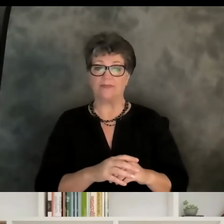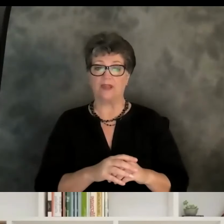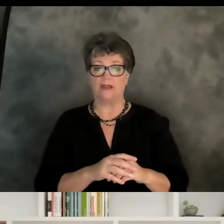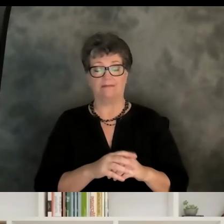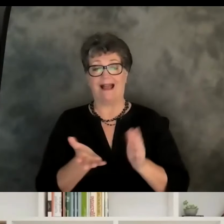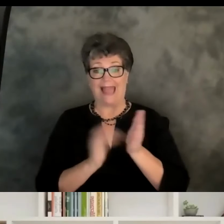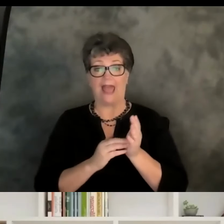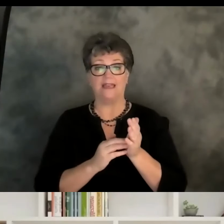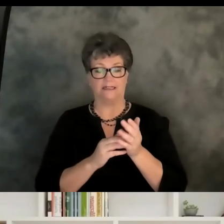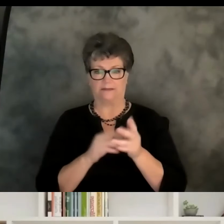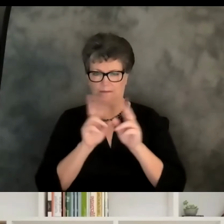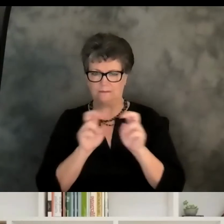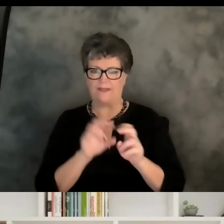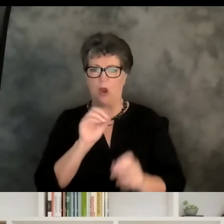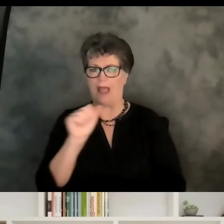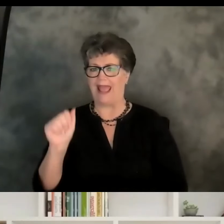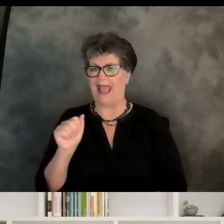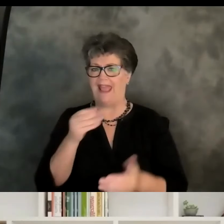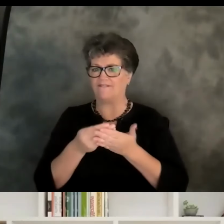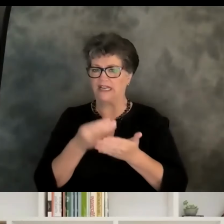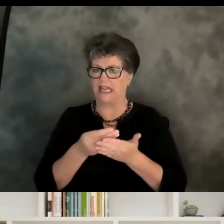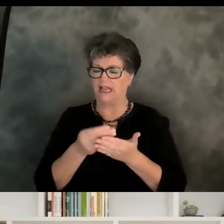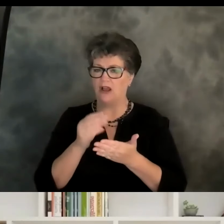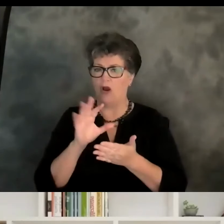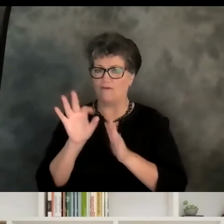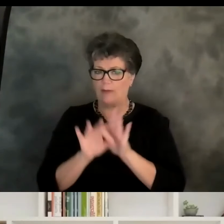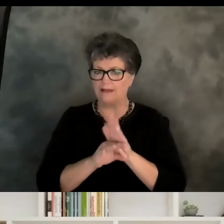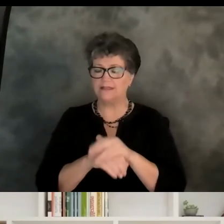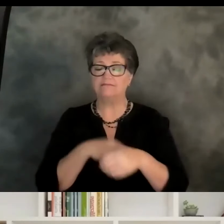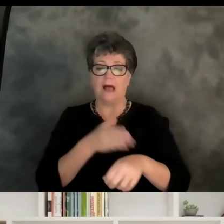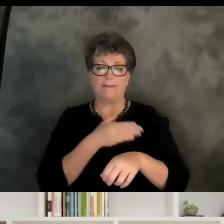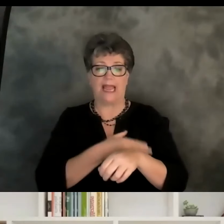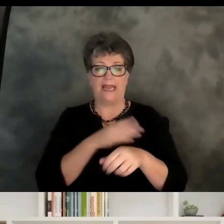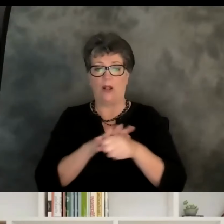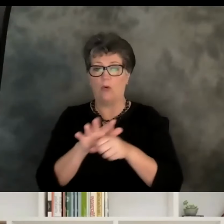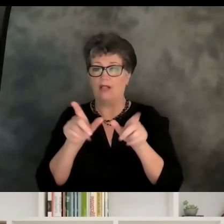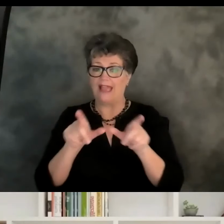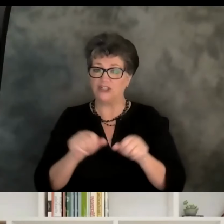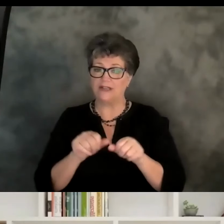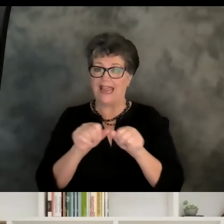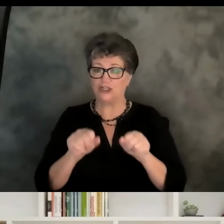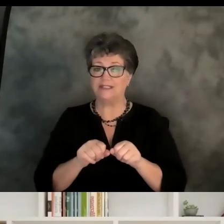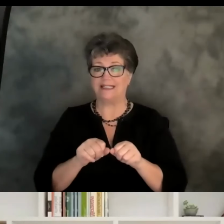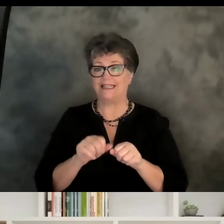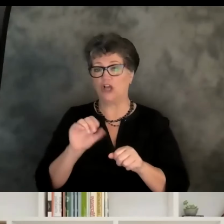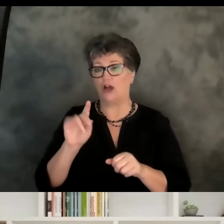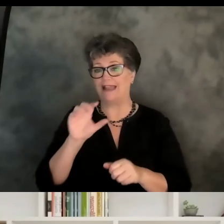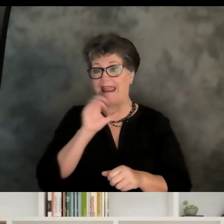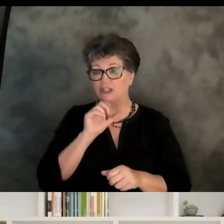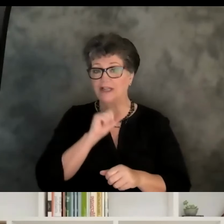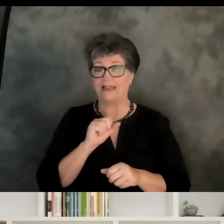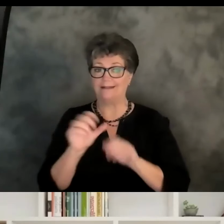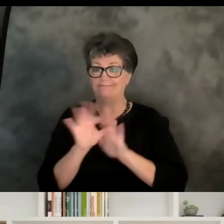revisiting the OAA funding formulas, updating of local agencies on aging designation processes with County Board